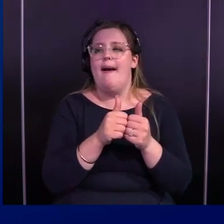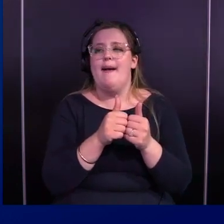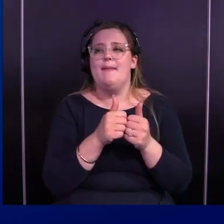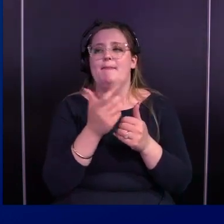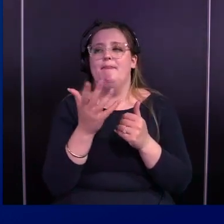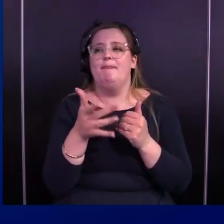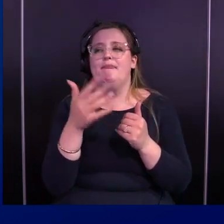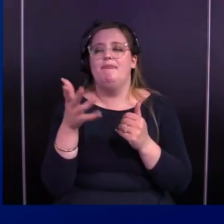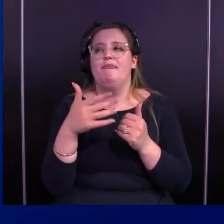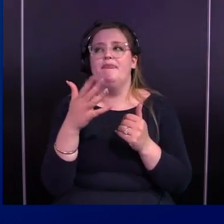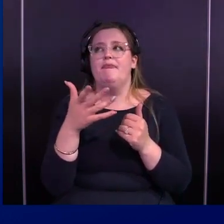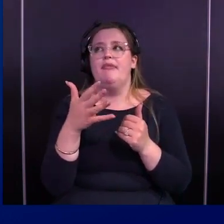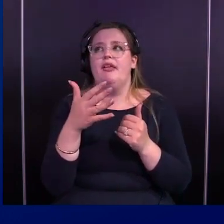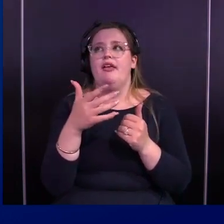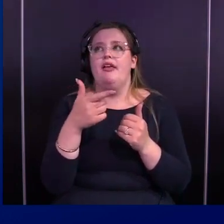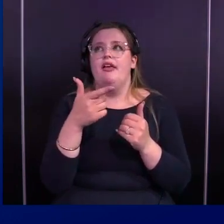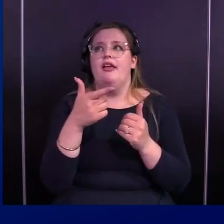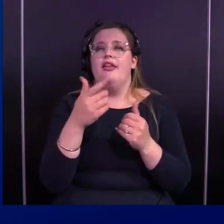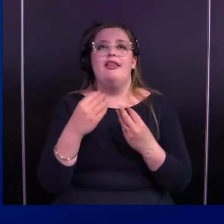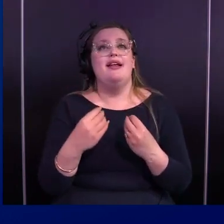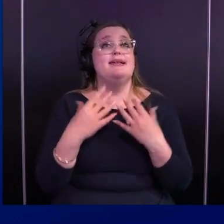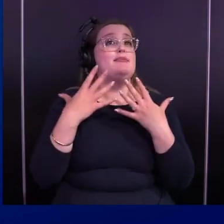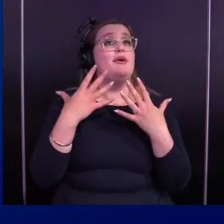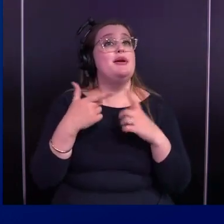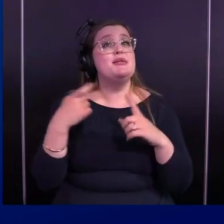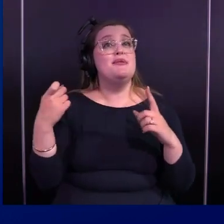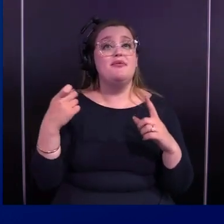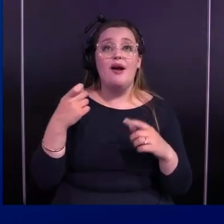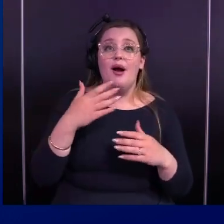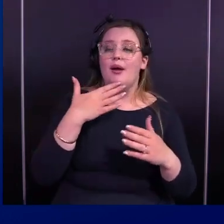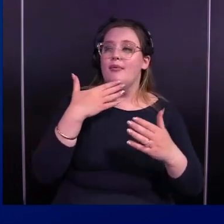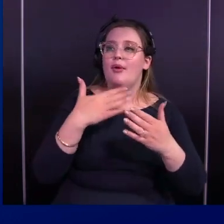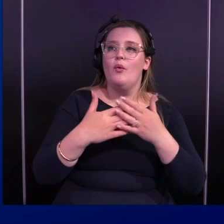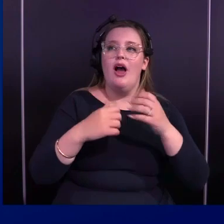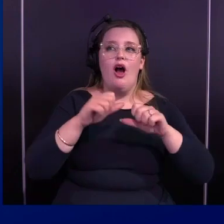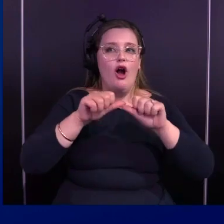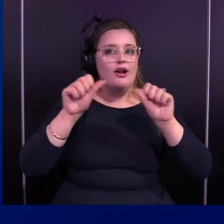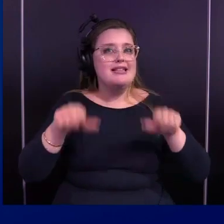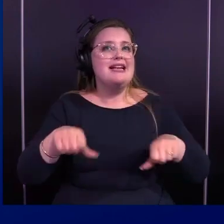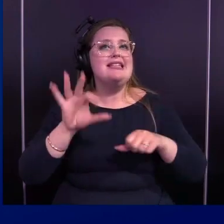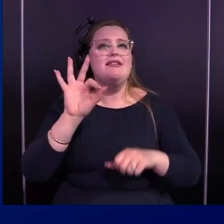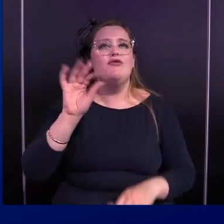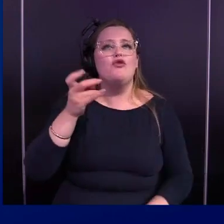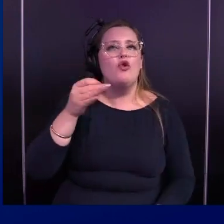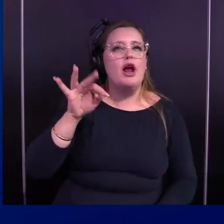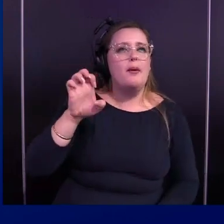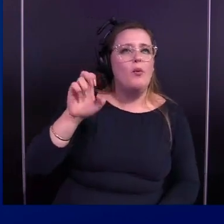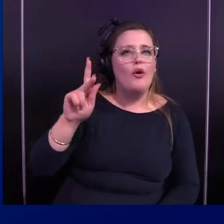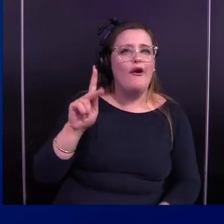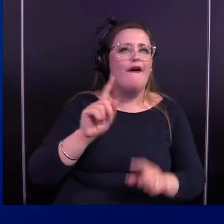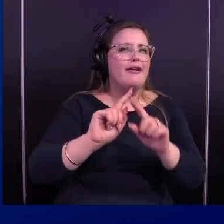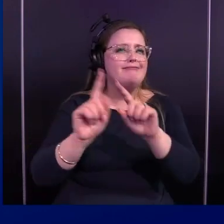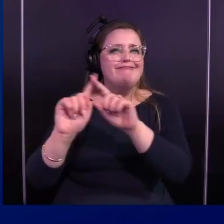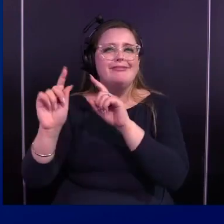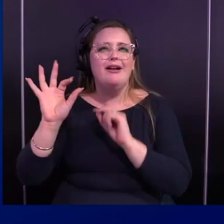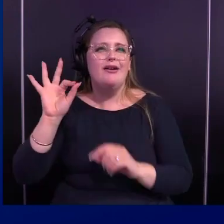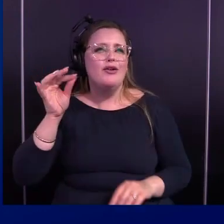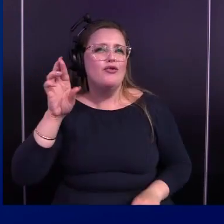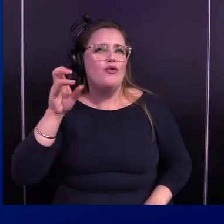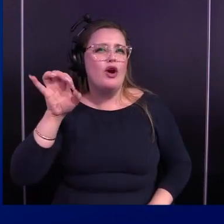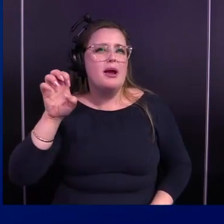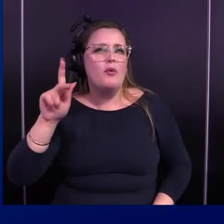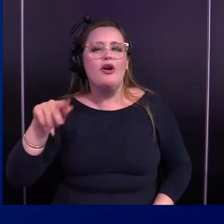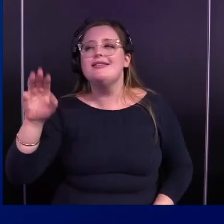the inspiration that we've got from the well-architected framework, the cloud adoption framework, some other things out there like